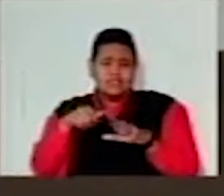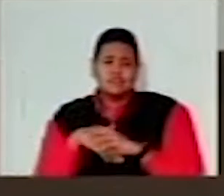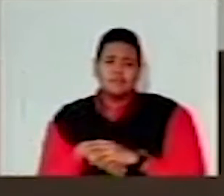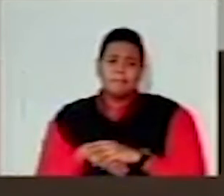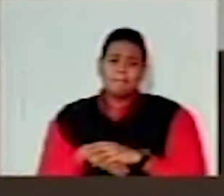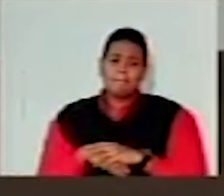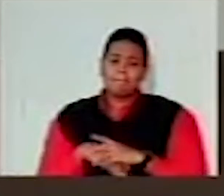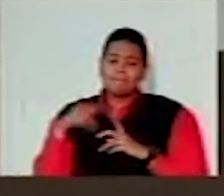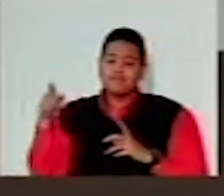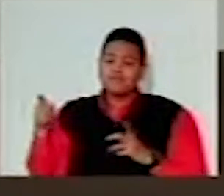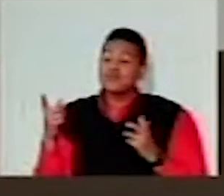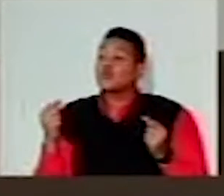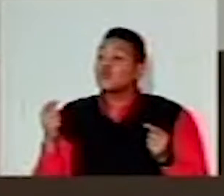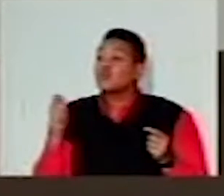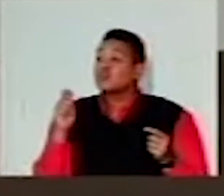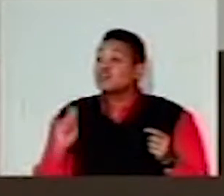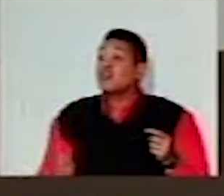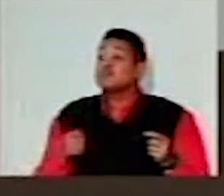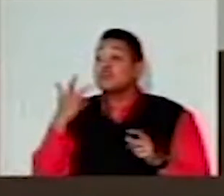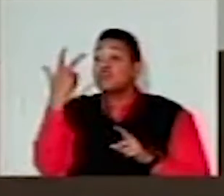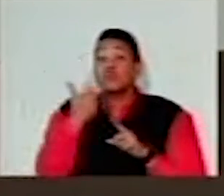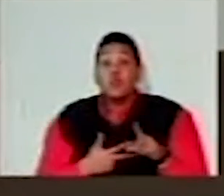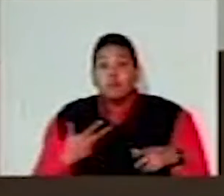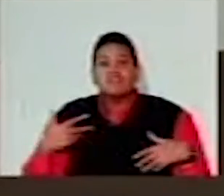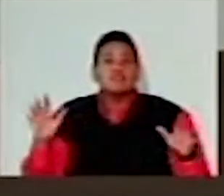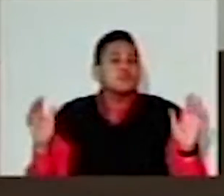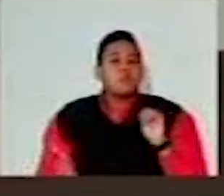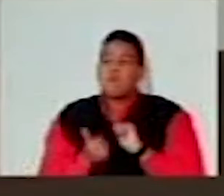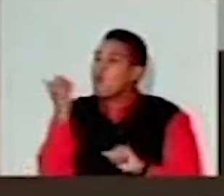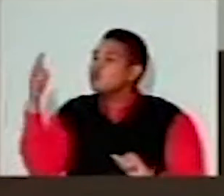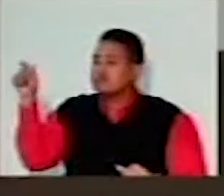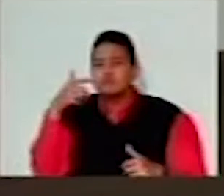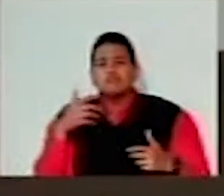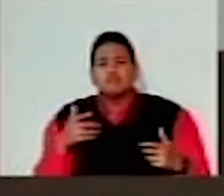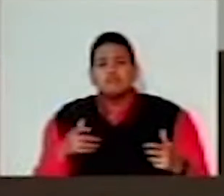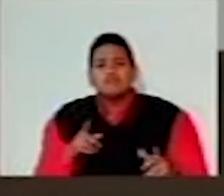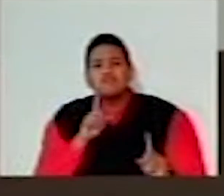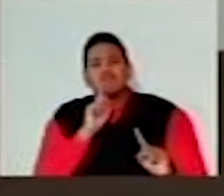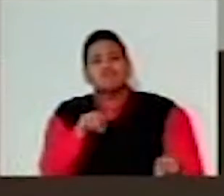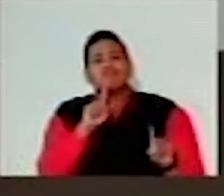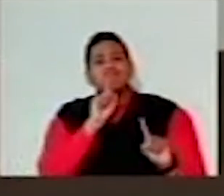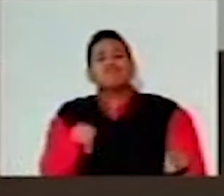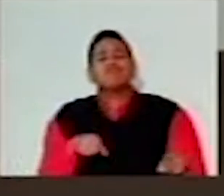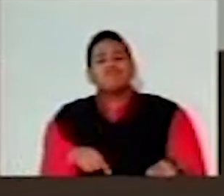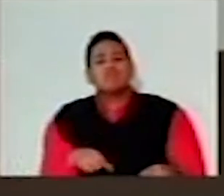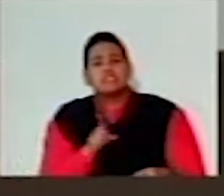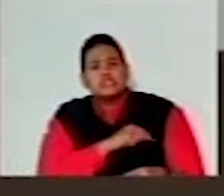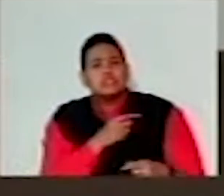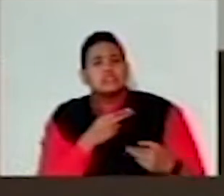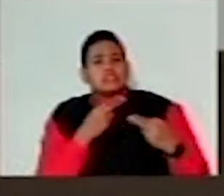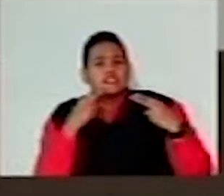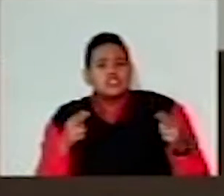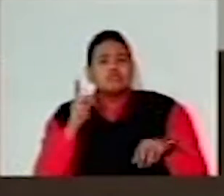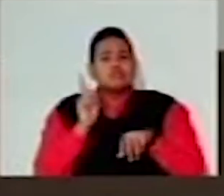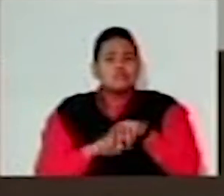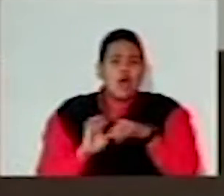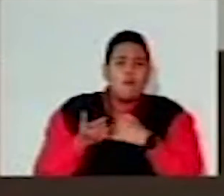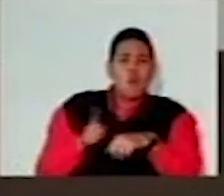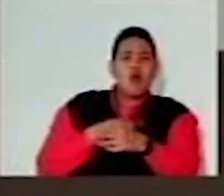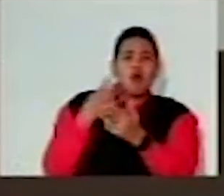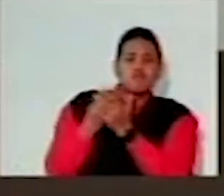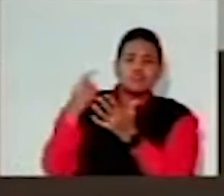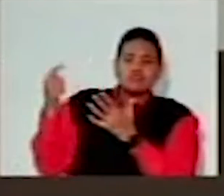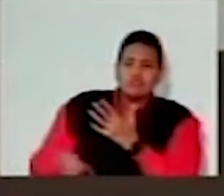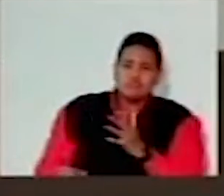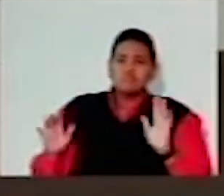words, they're delivering judgments within 3 months. The majority of our judges, and credit must be given to them because many of them are